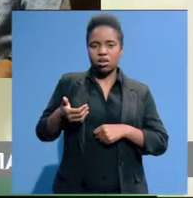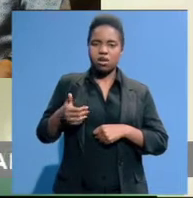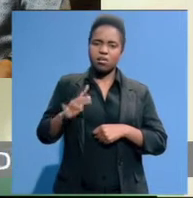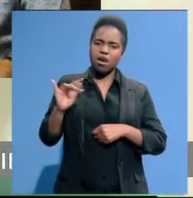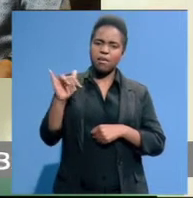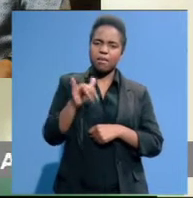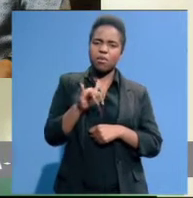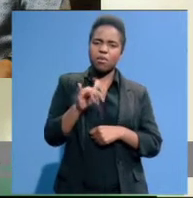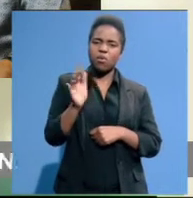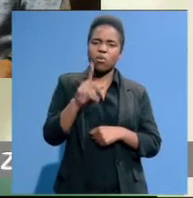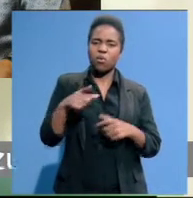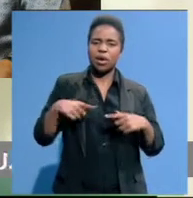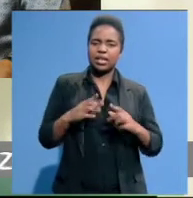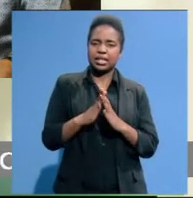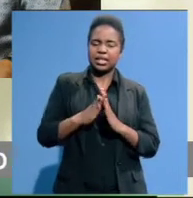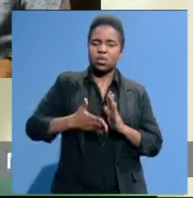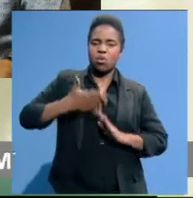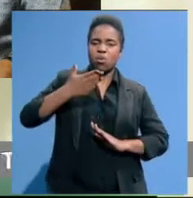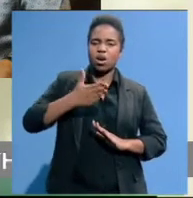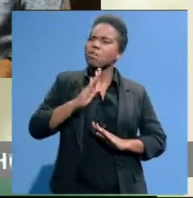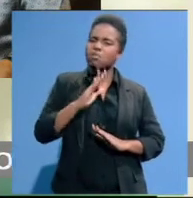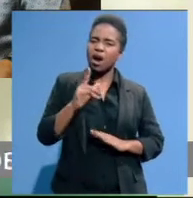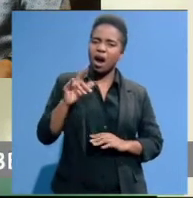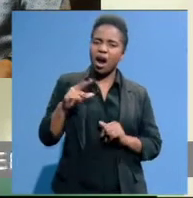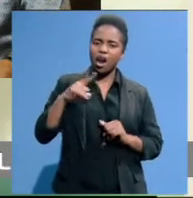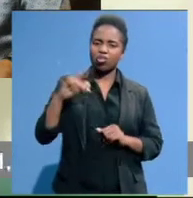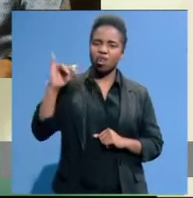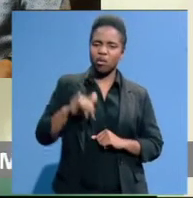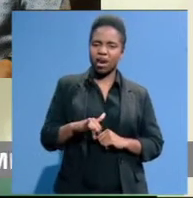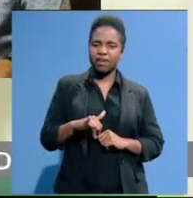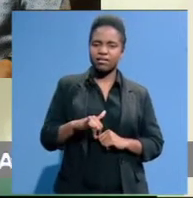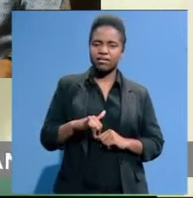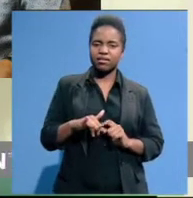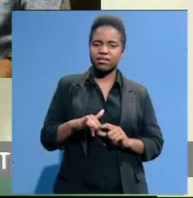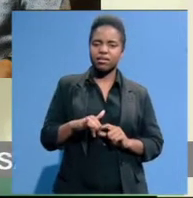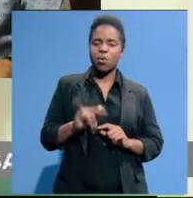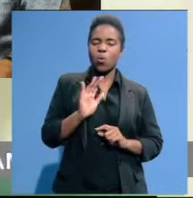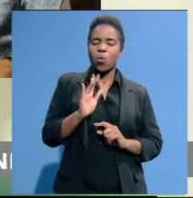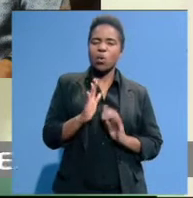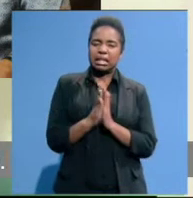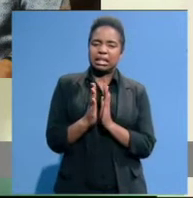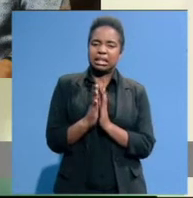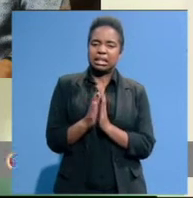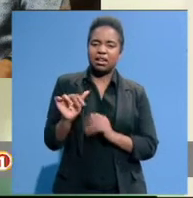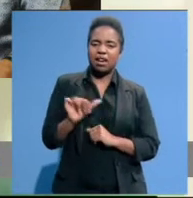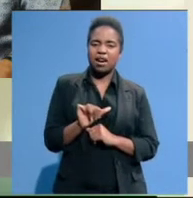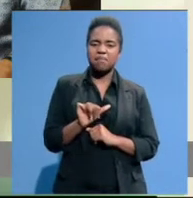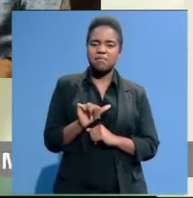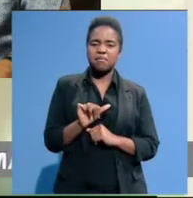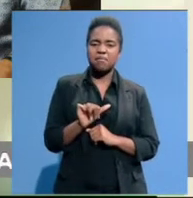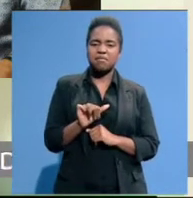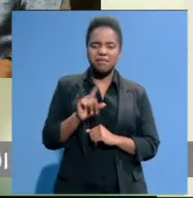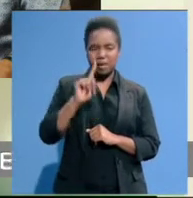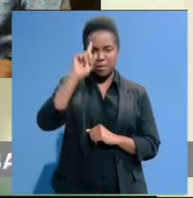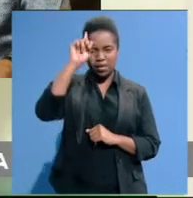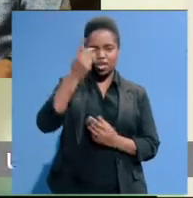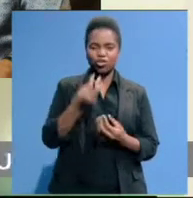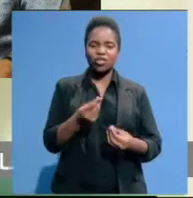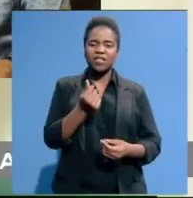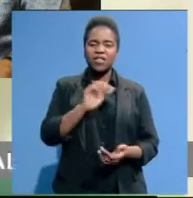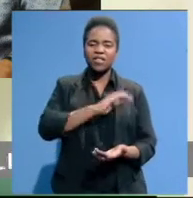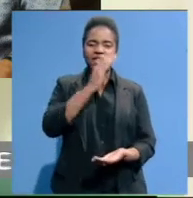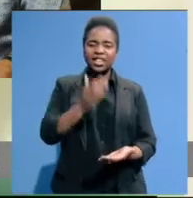actually quite a lot, not a lot, but several, incidents whereby I have sort of like really met